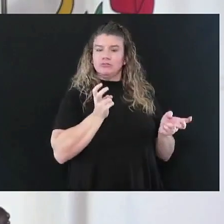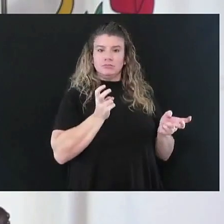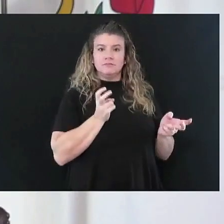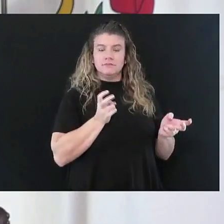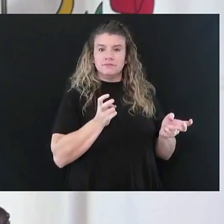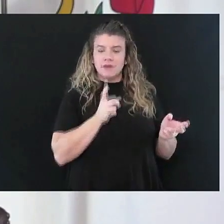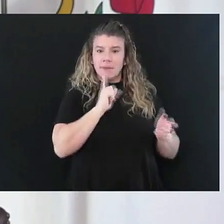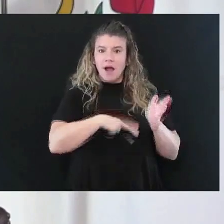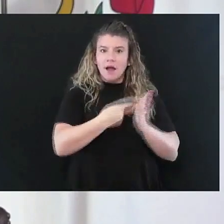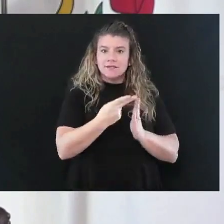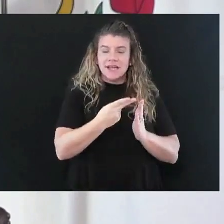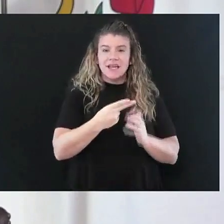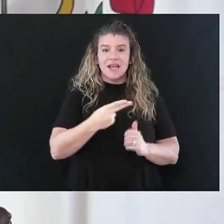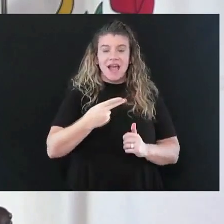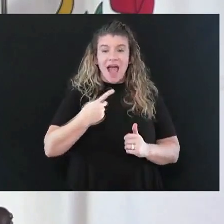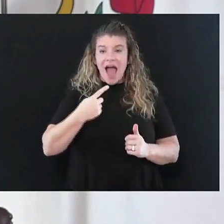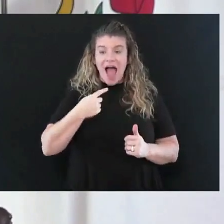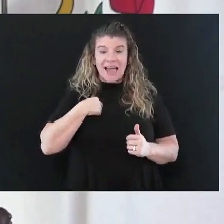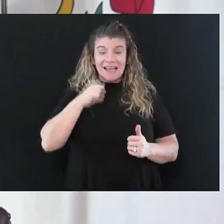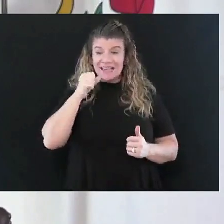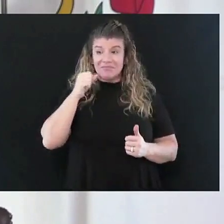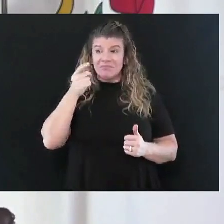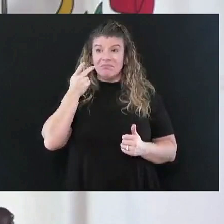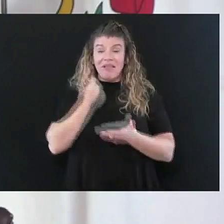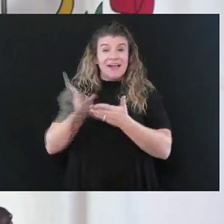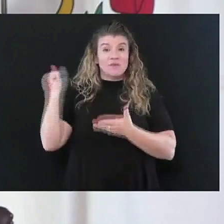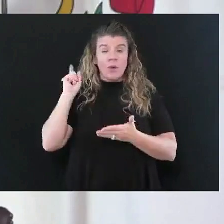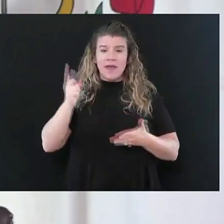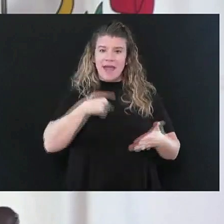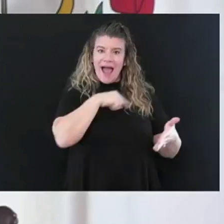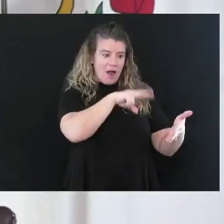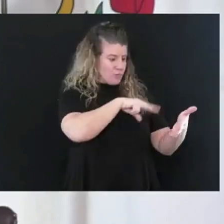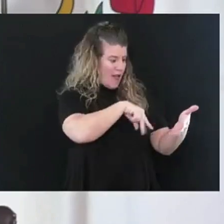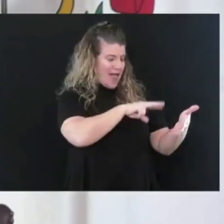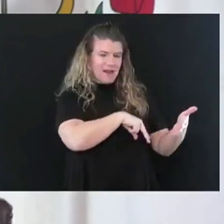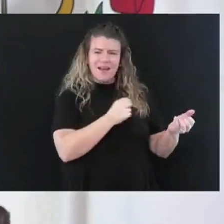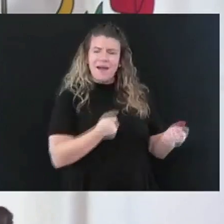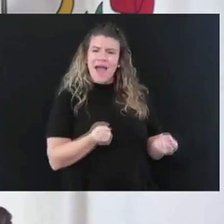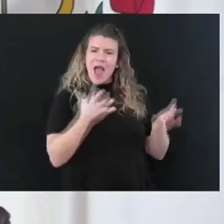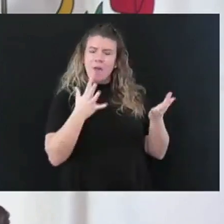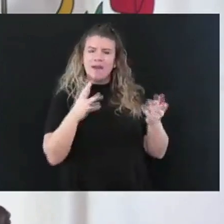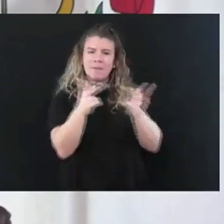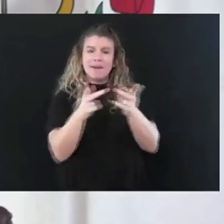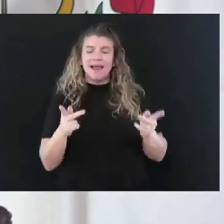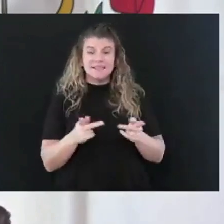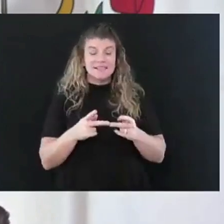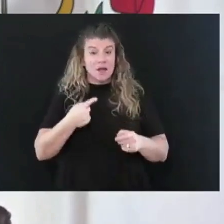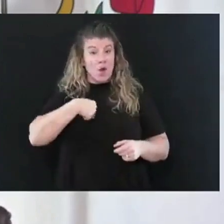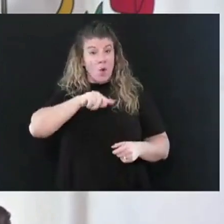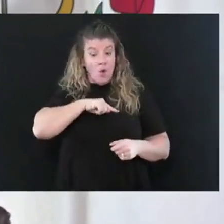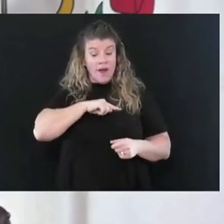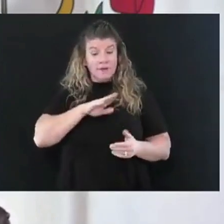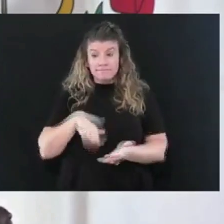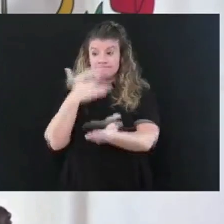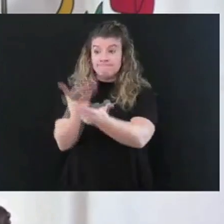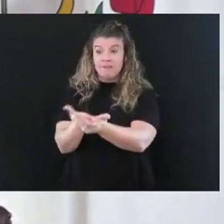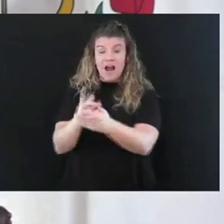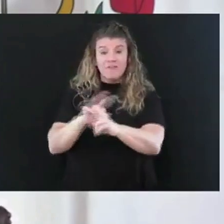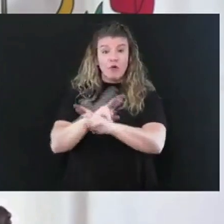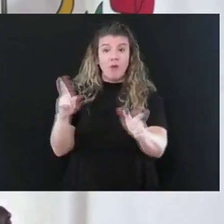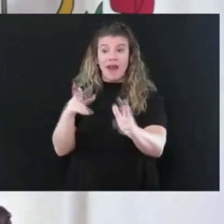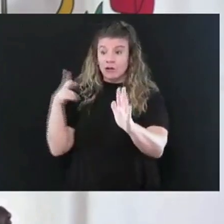really and true, when we read it, I read it the other day, but how many of those sites did we show up to have?